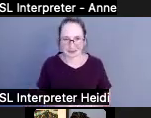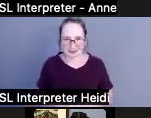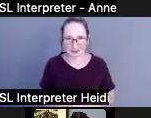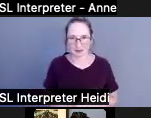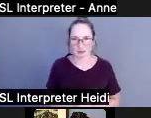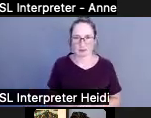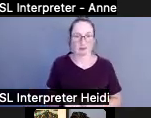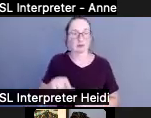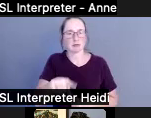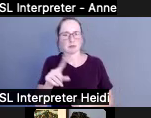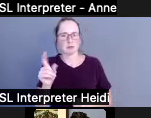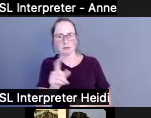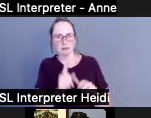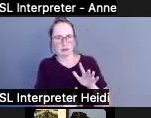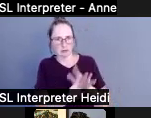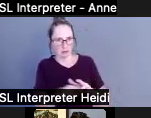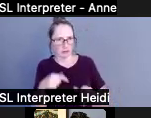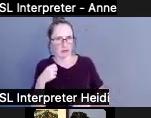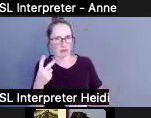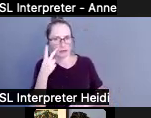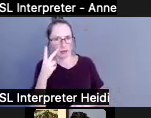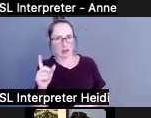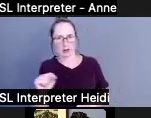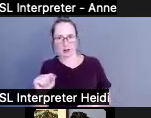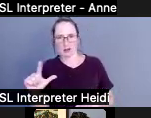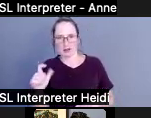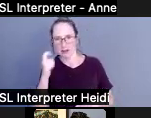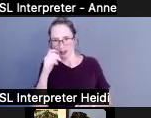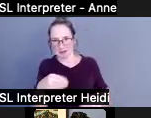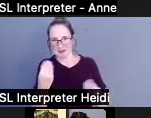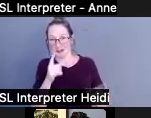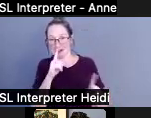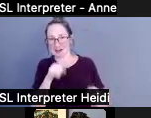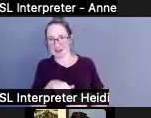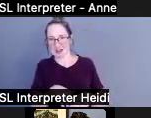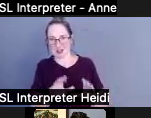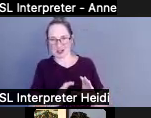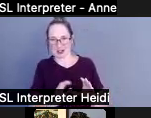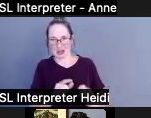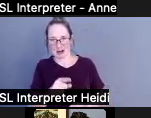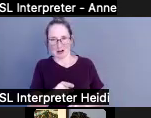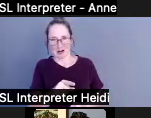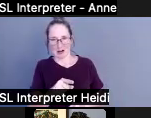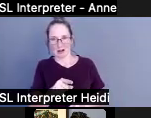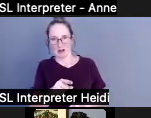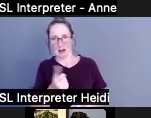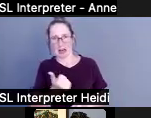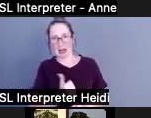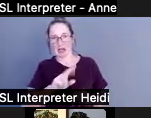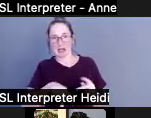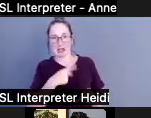There was a question, and I see that TL has just provided an answer in the chat. Were there any types